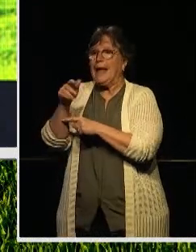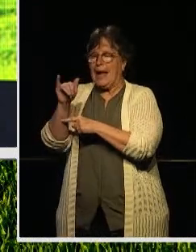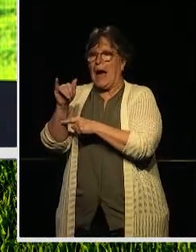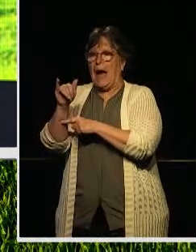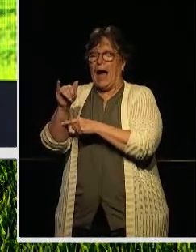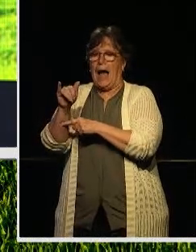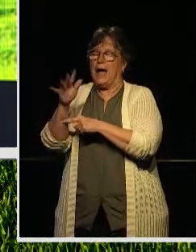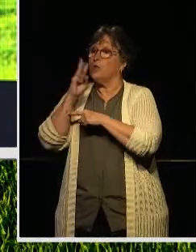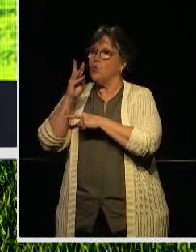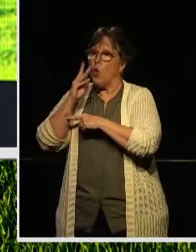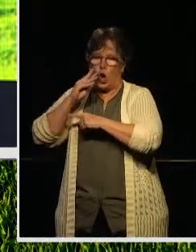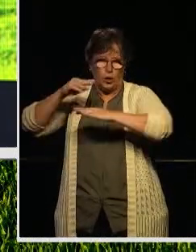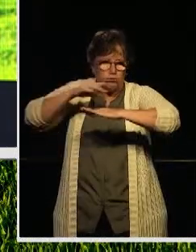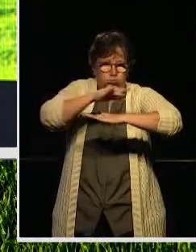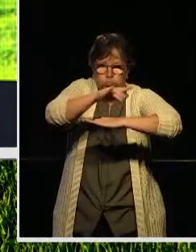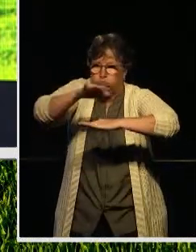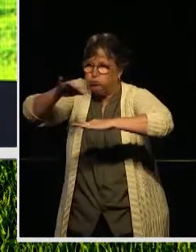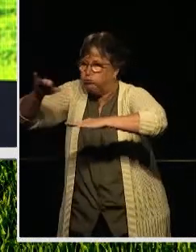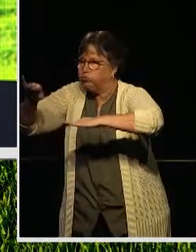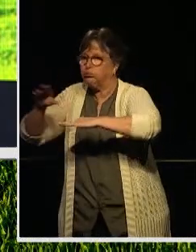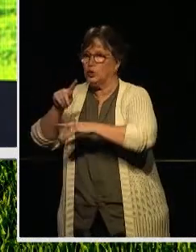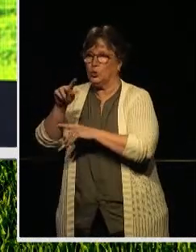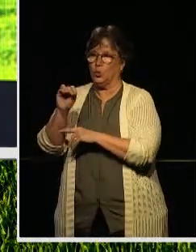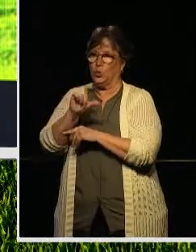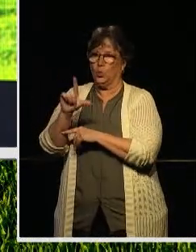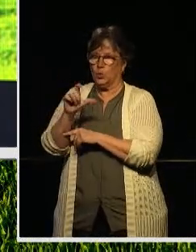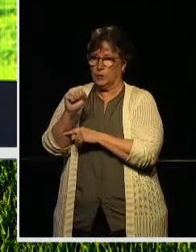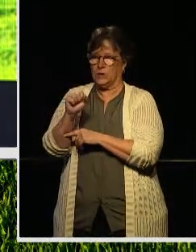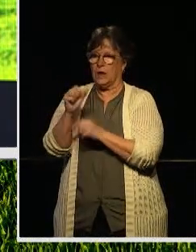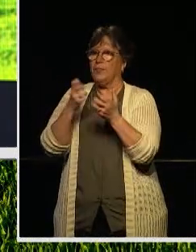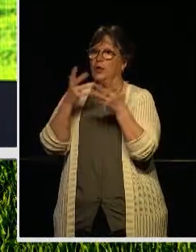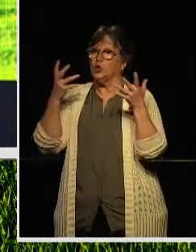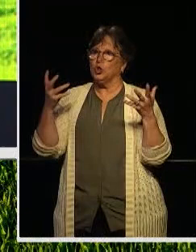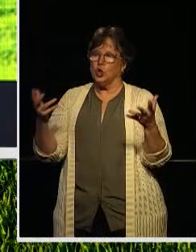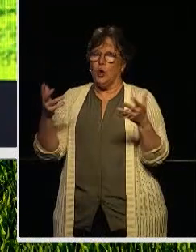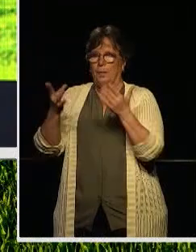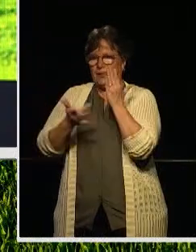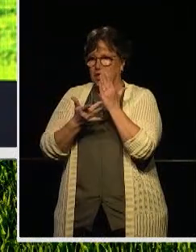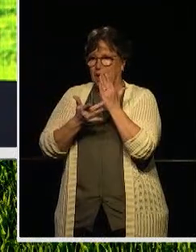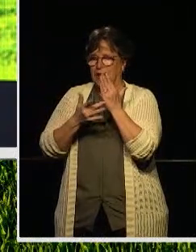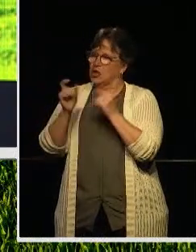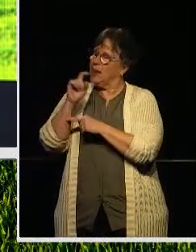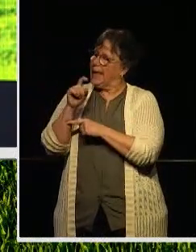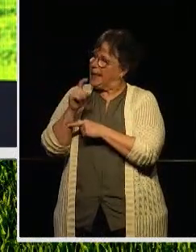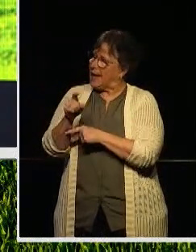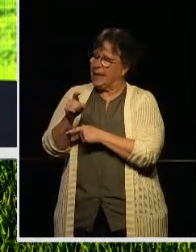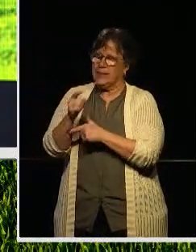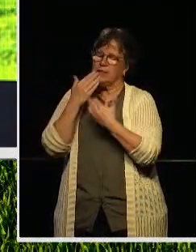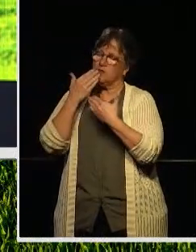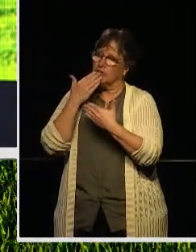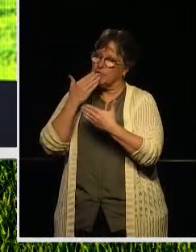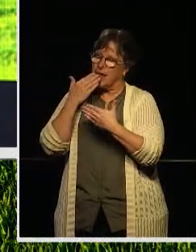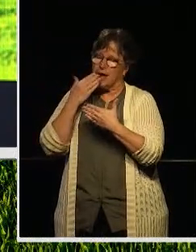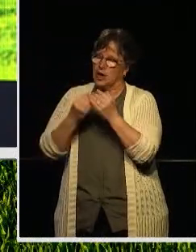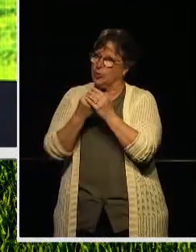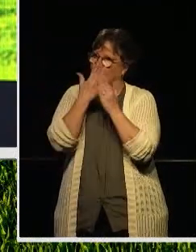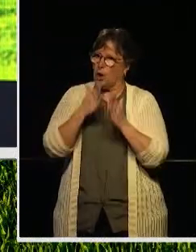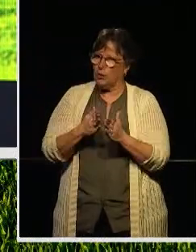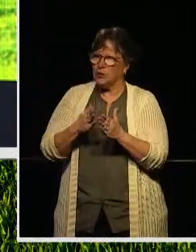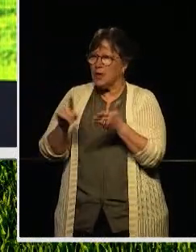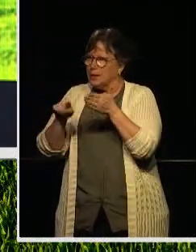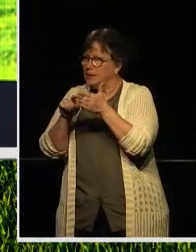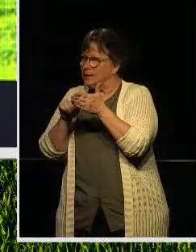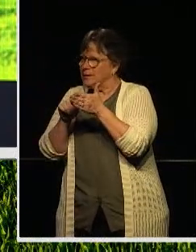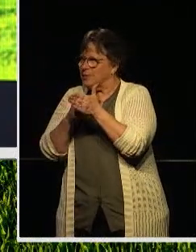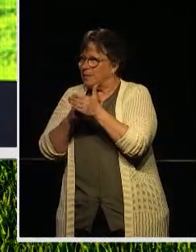irrigation tools. There's so much technology, and I have to give kudos to the growers because they're ahead of us in some ways. They're